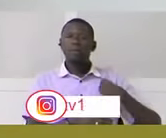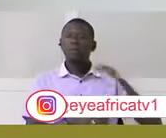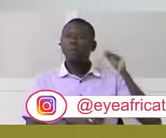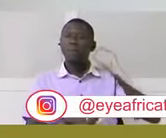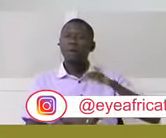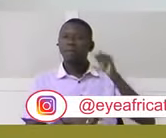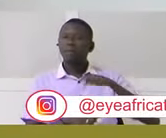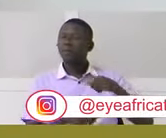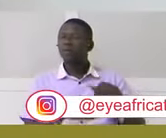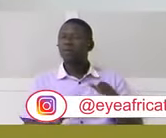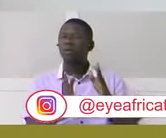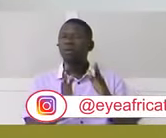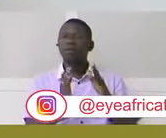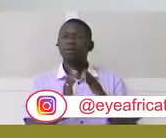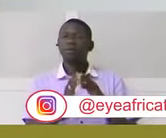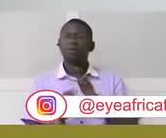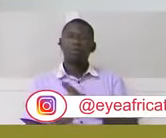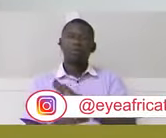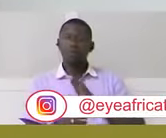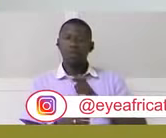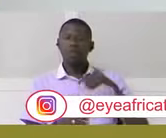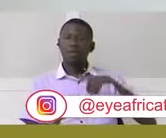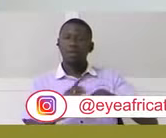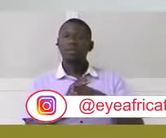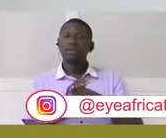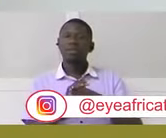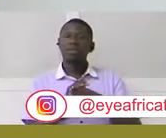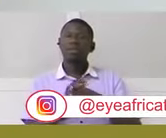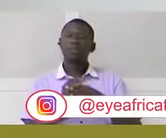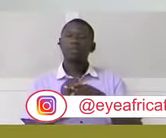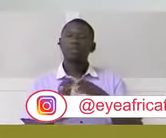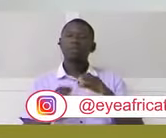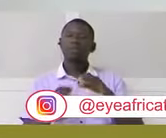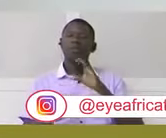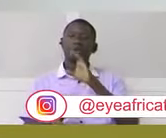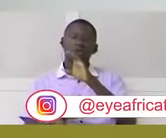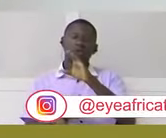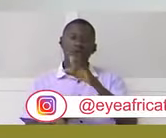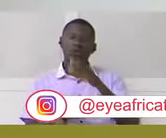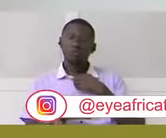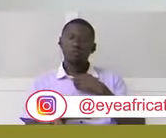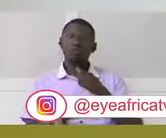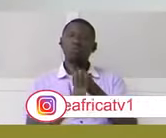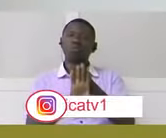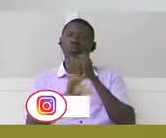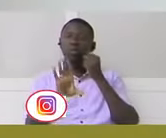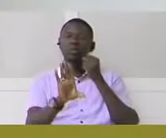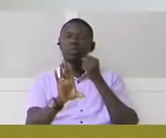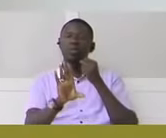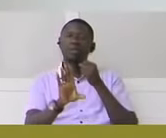We are in this color to protect the integrity of this country.